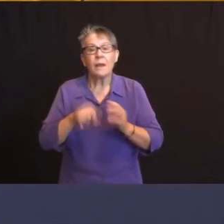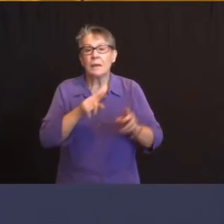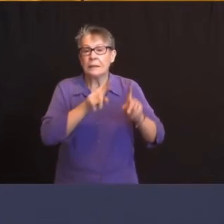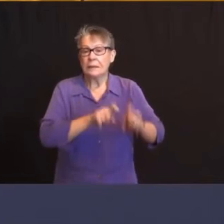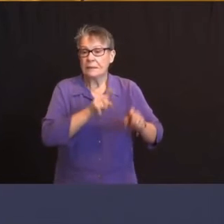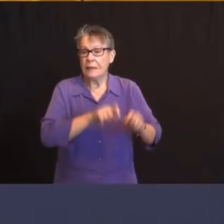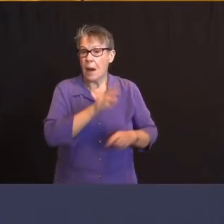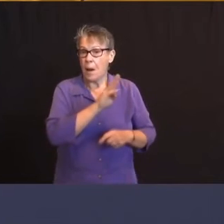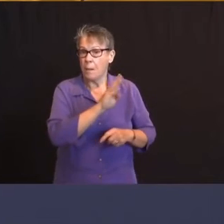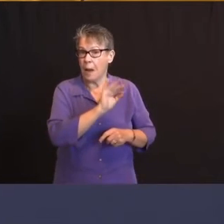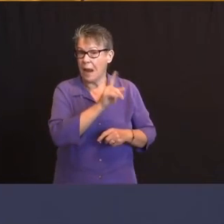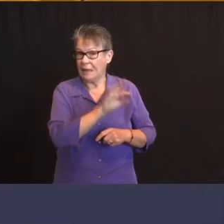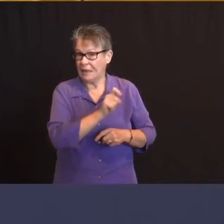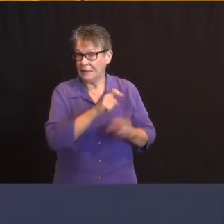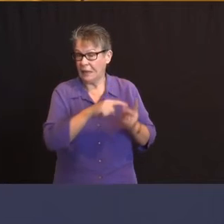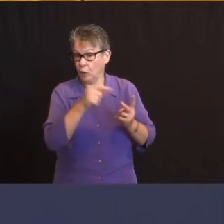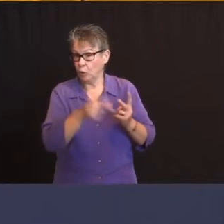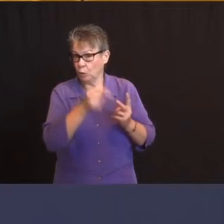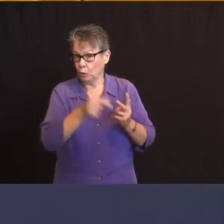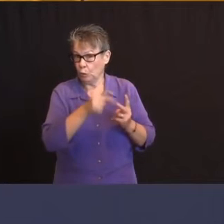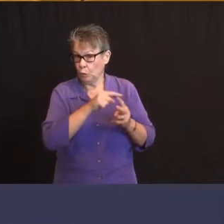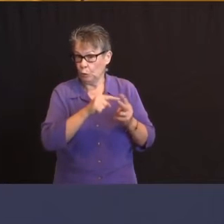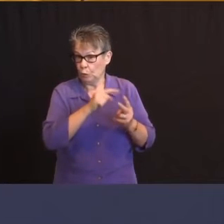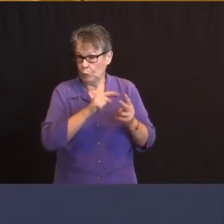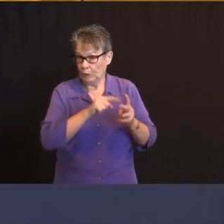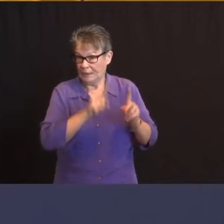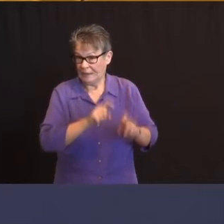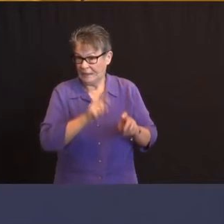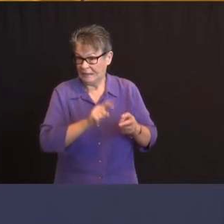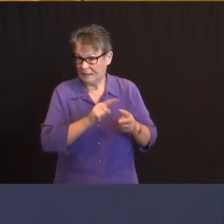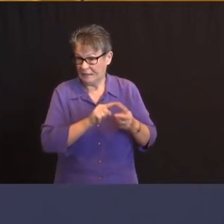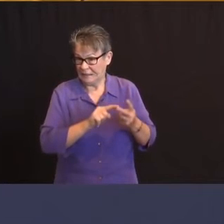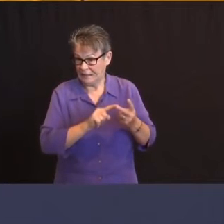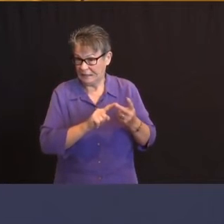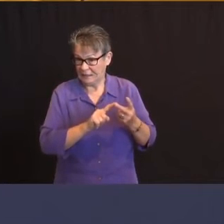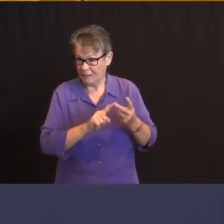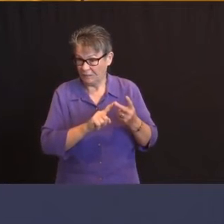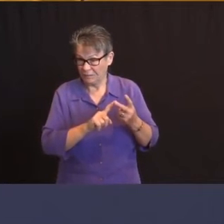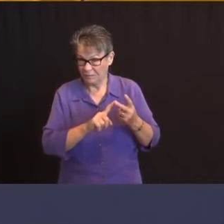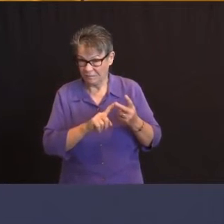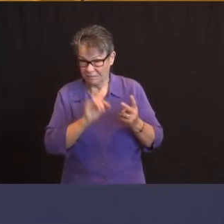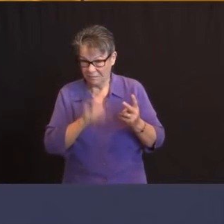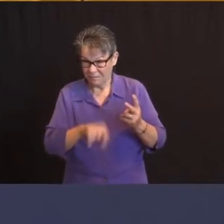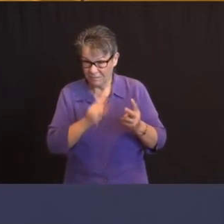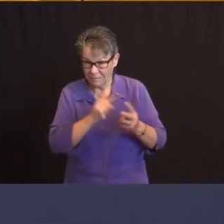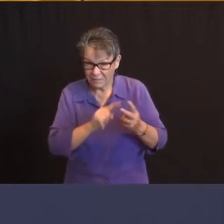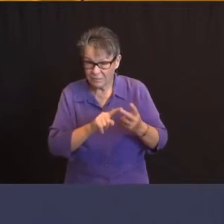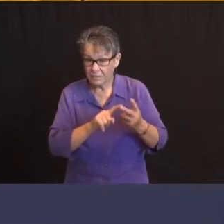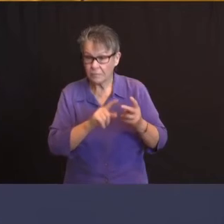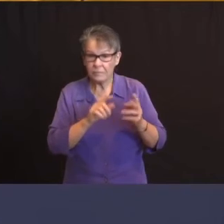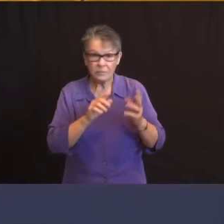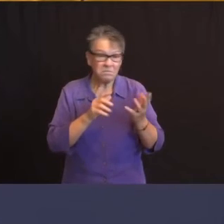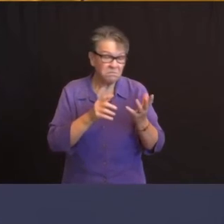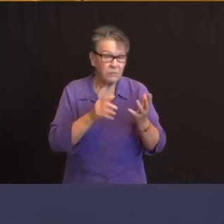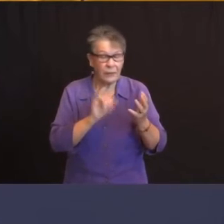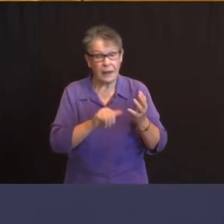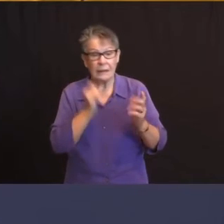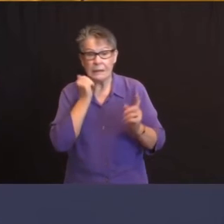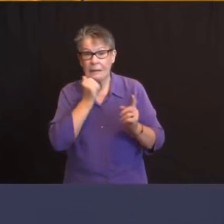create both sides of this argument. Number one, I'll bet you one side suggests it's higher because if you're a school